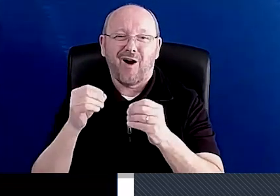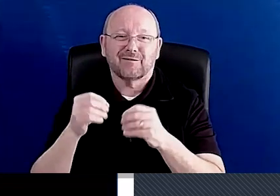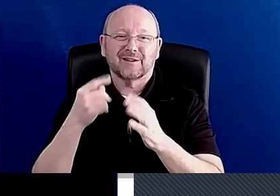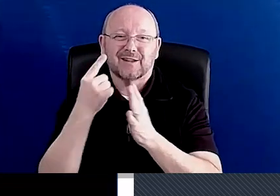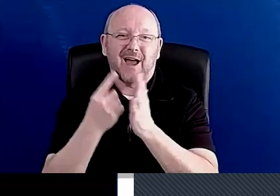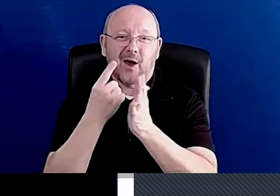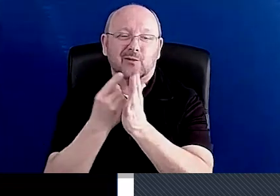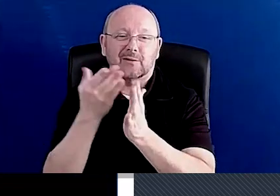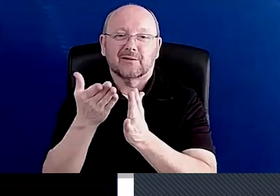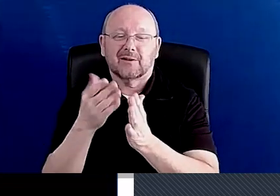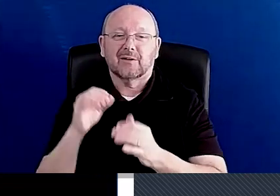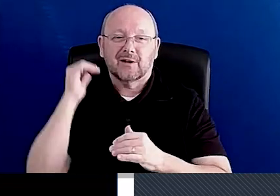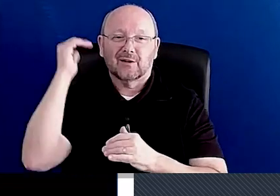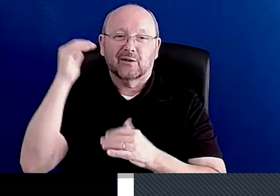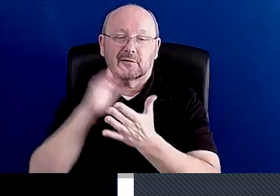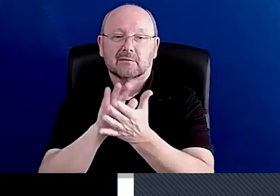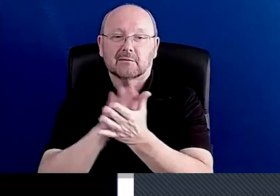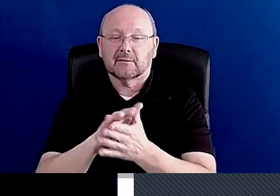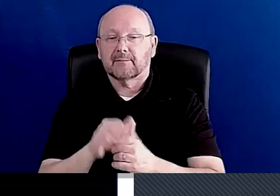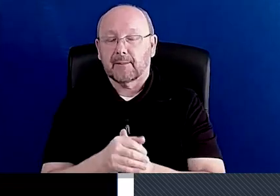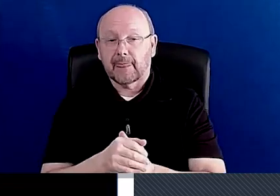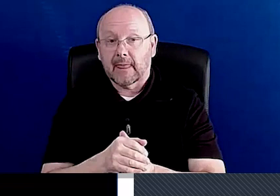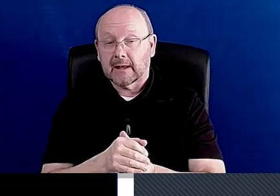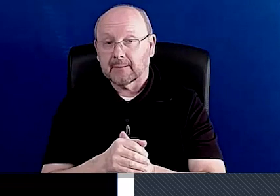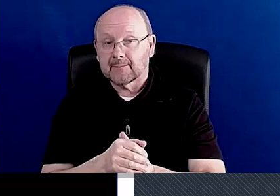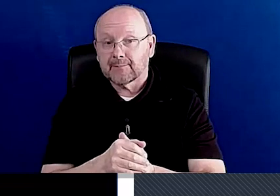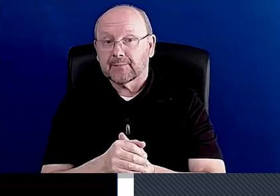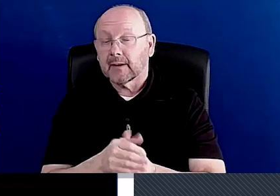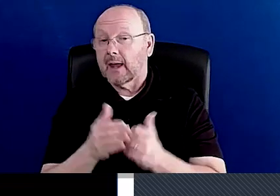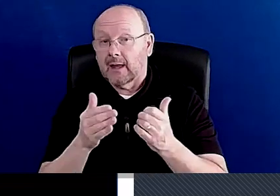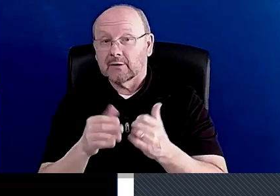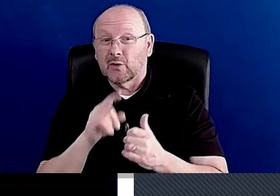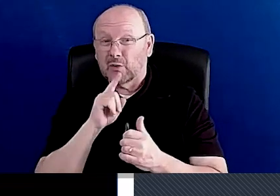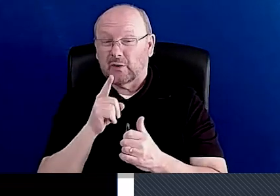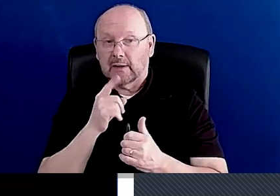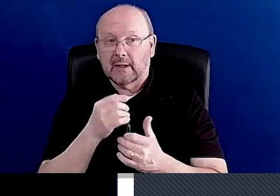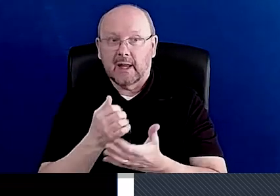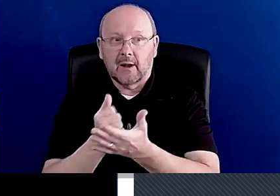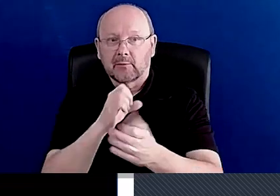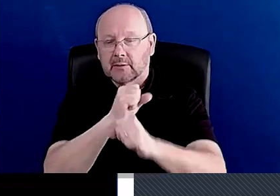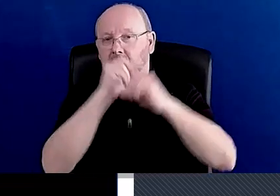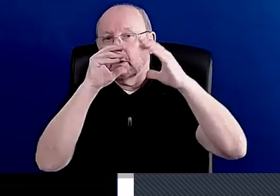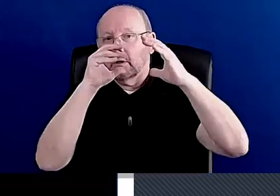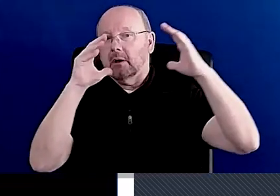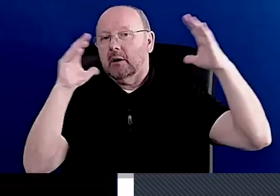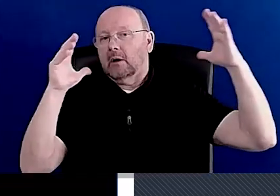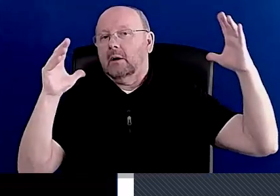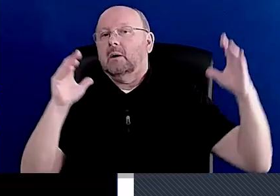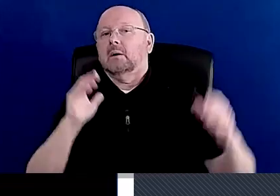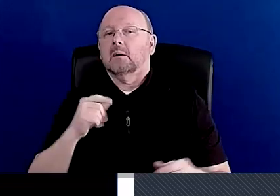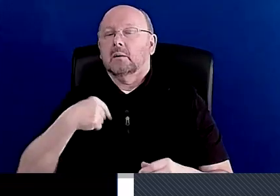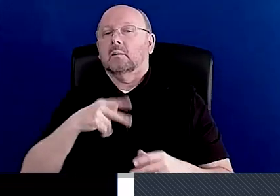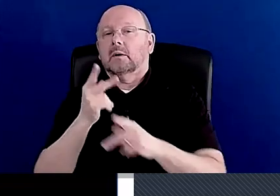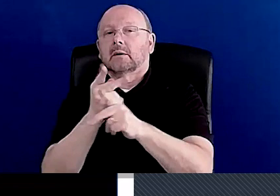again, you don't need to know all this minutia, but I wanted to give you an idea that it's part of a larger picture that we we have to adhere to